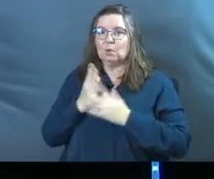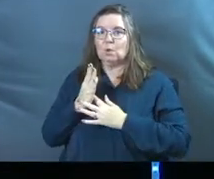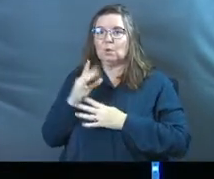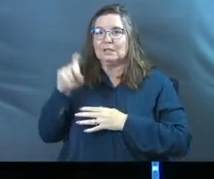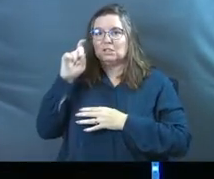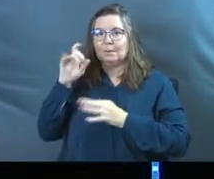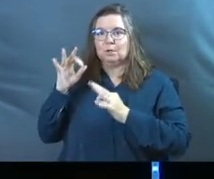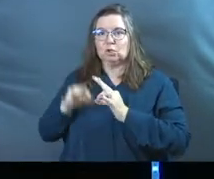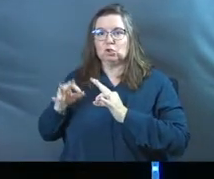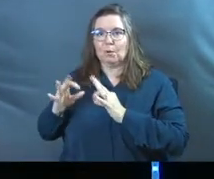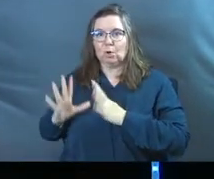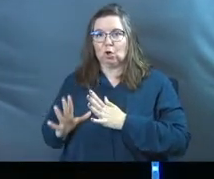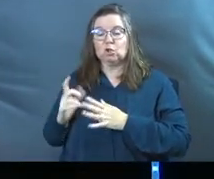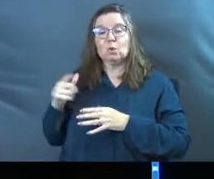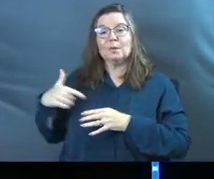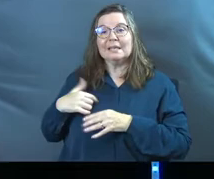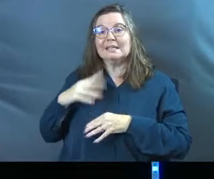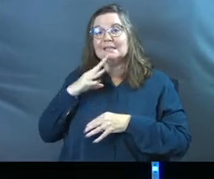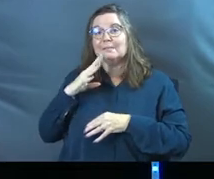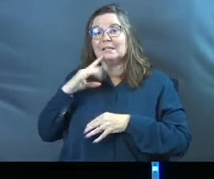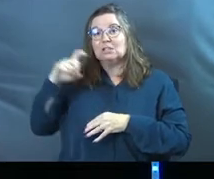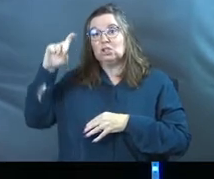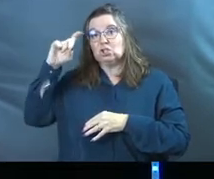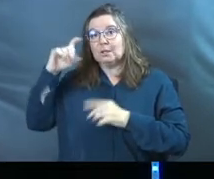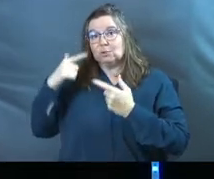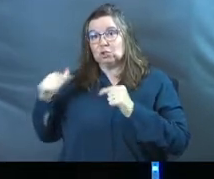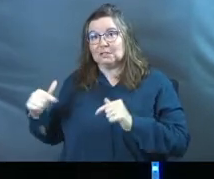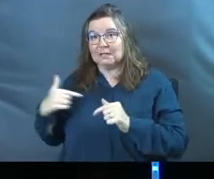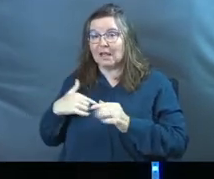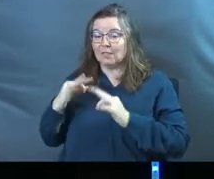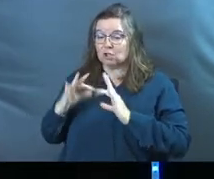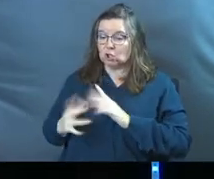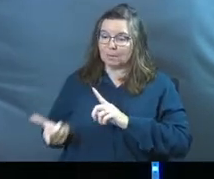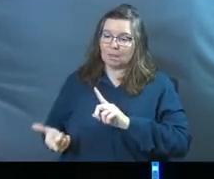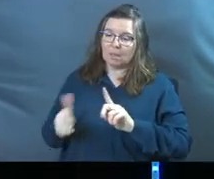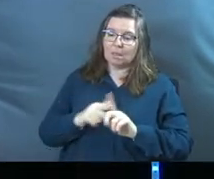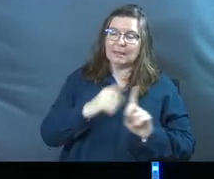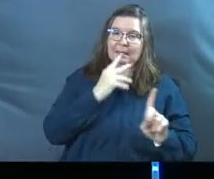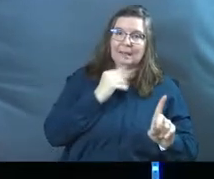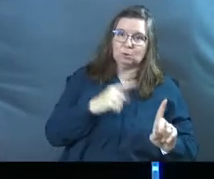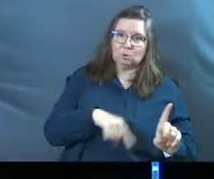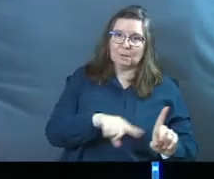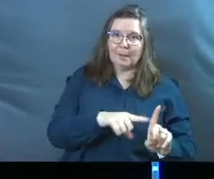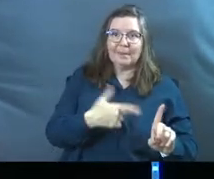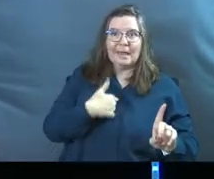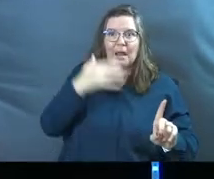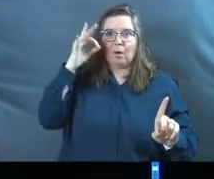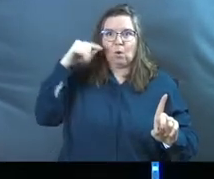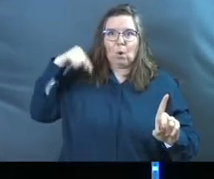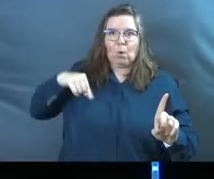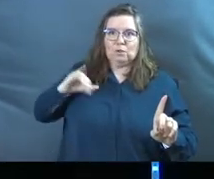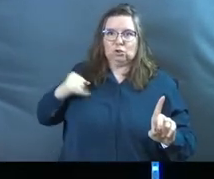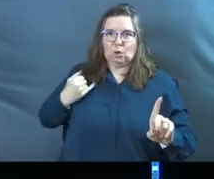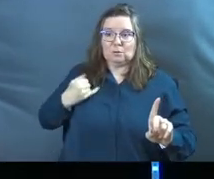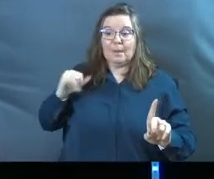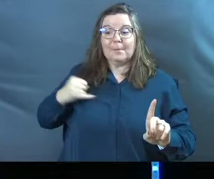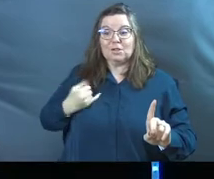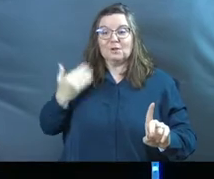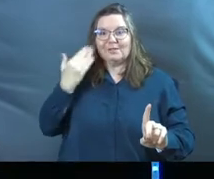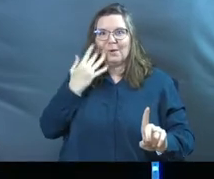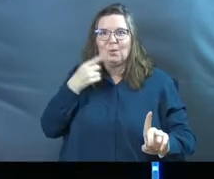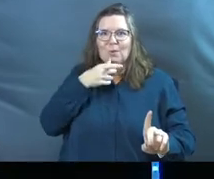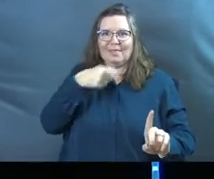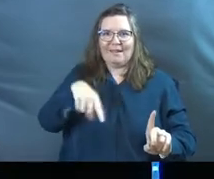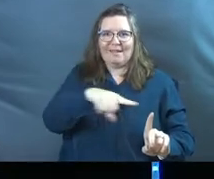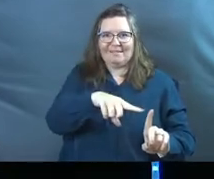an Egyptian interpreter. So he's speaking Egyptian, and the interpreter's speaking the Hebrew to them. They don't know it's him, but he knows it's